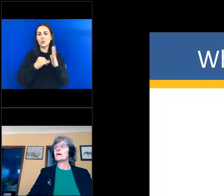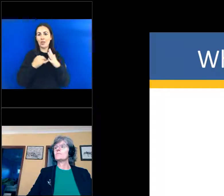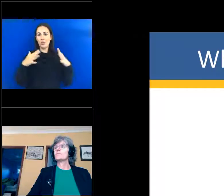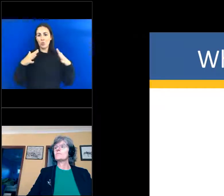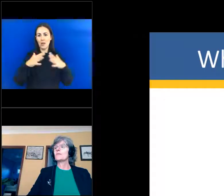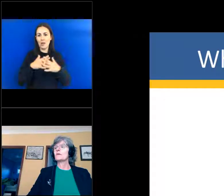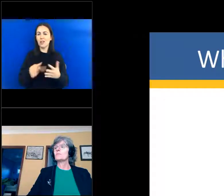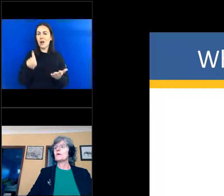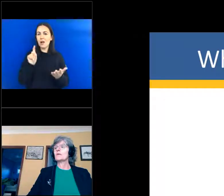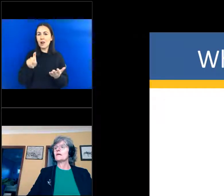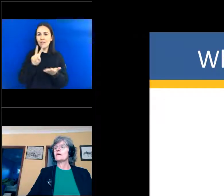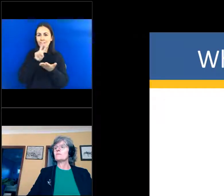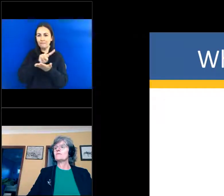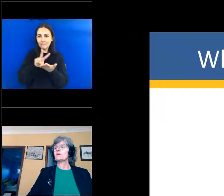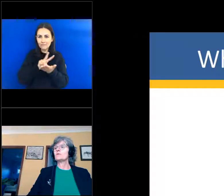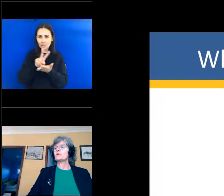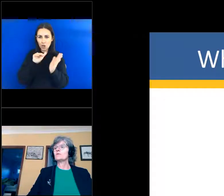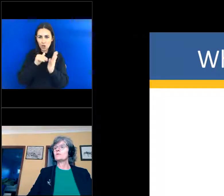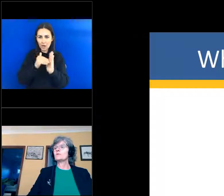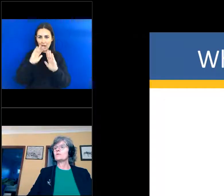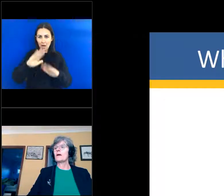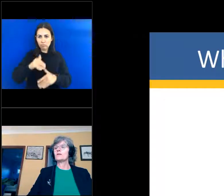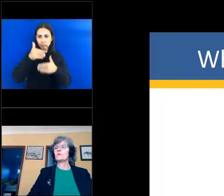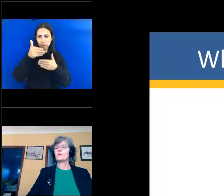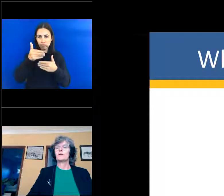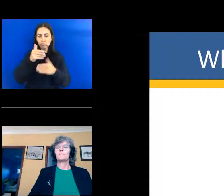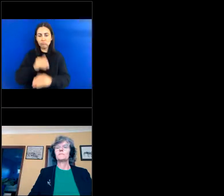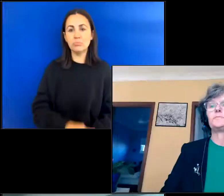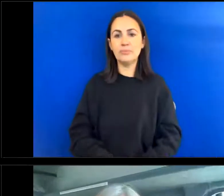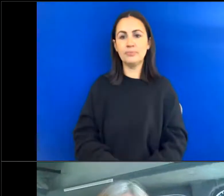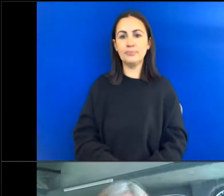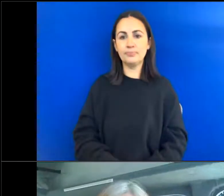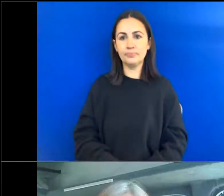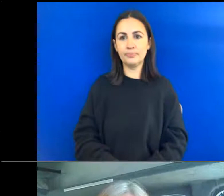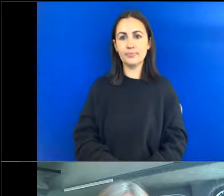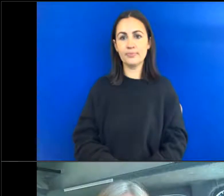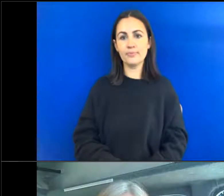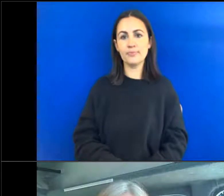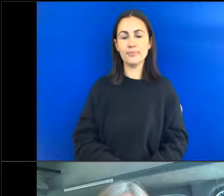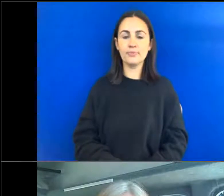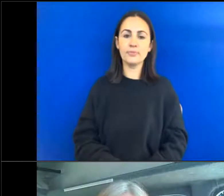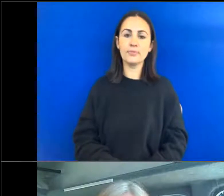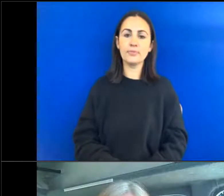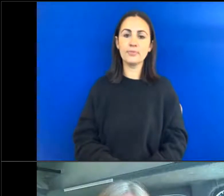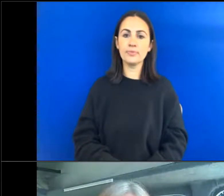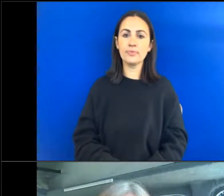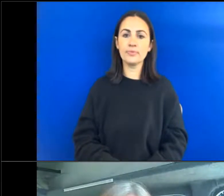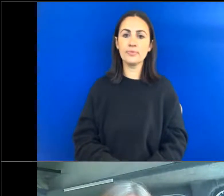just bring that up for you all to have a look.